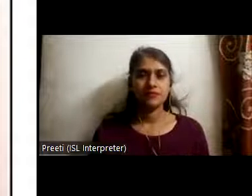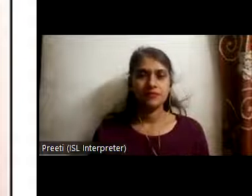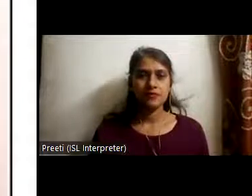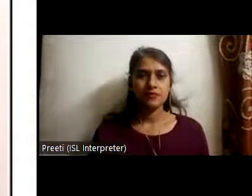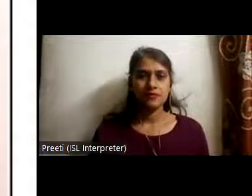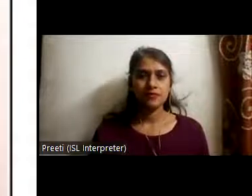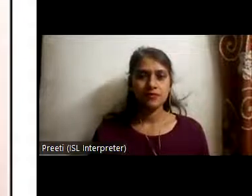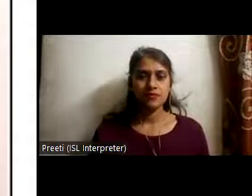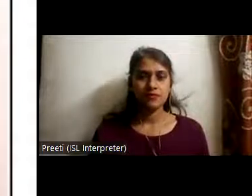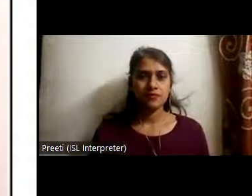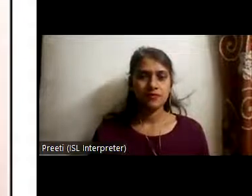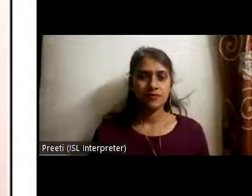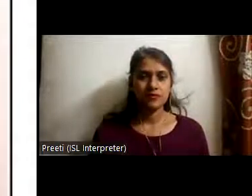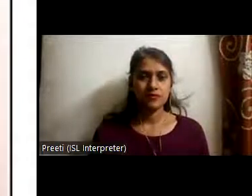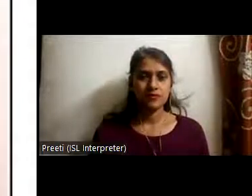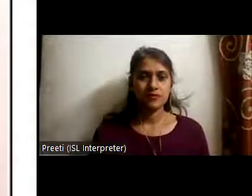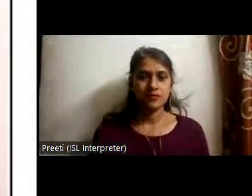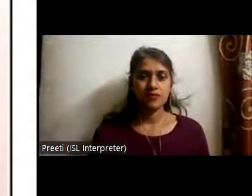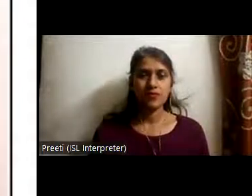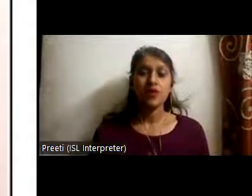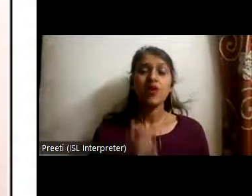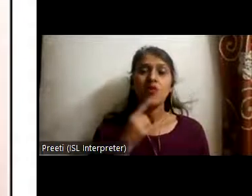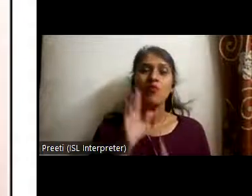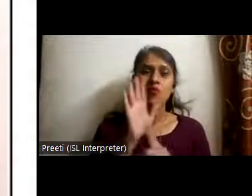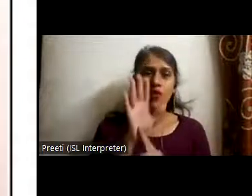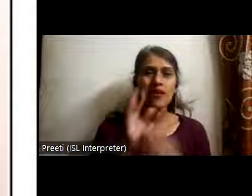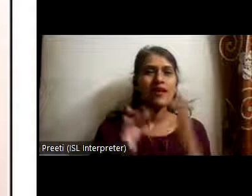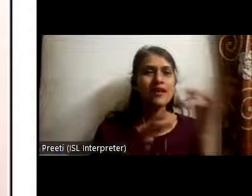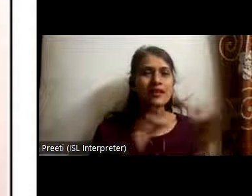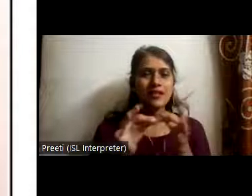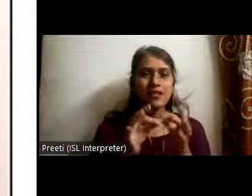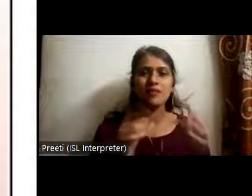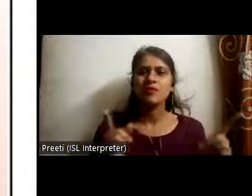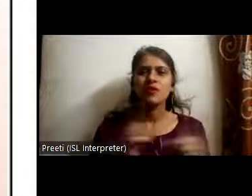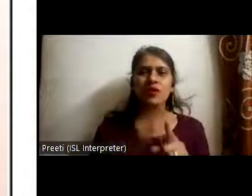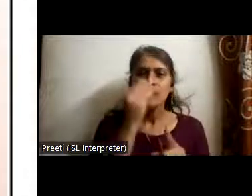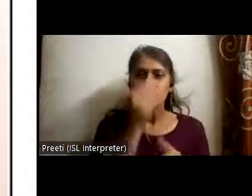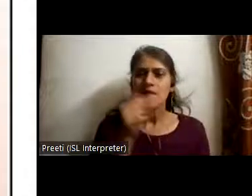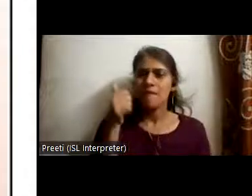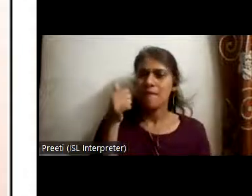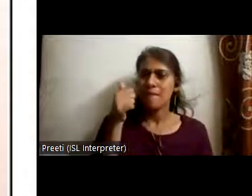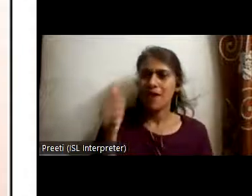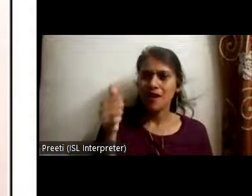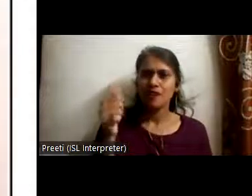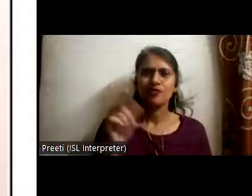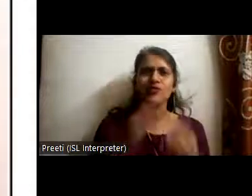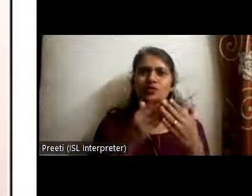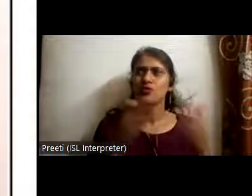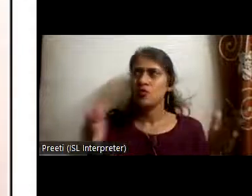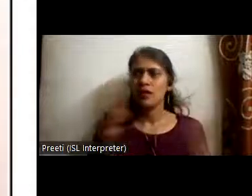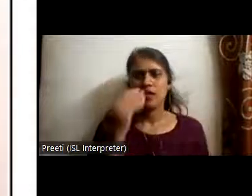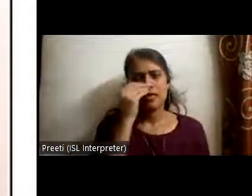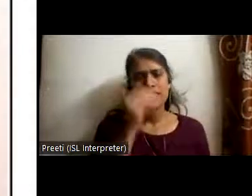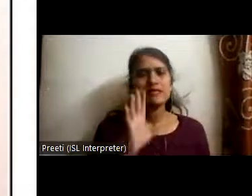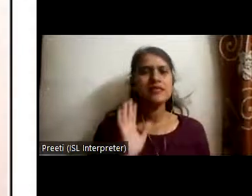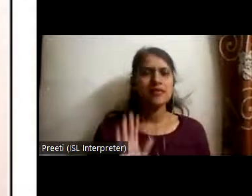a what you call post on which there's a switch, and once you press the switch, the doors open on their own. But I haven't really